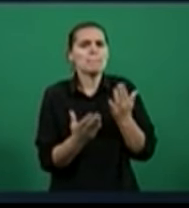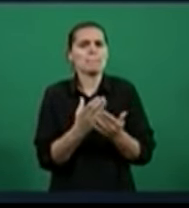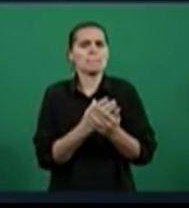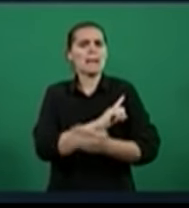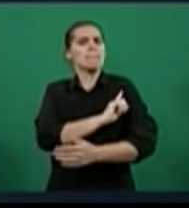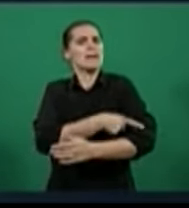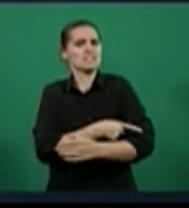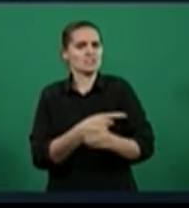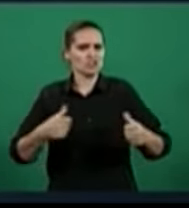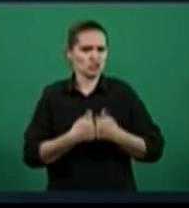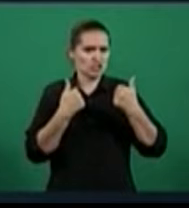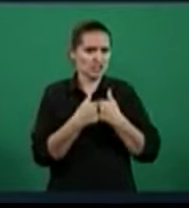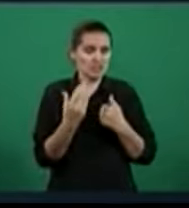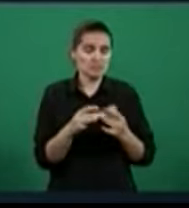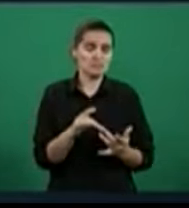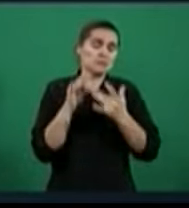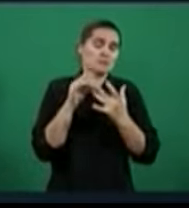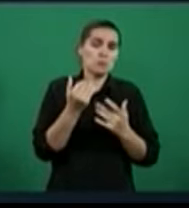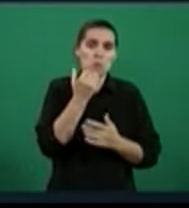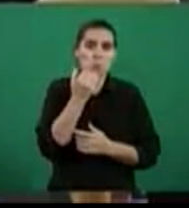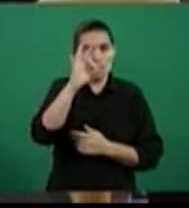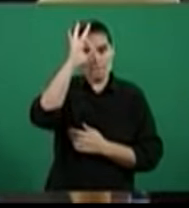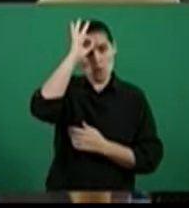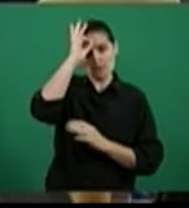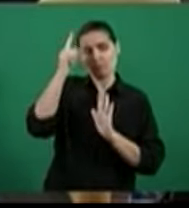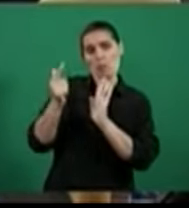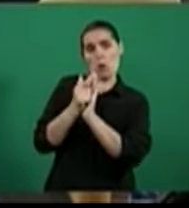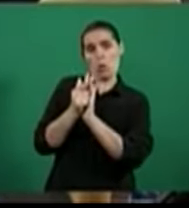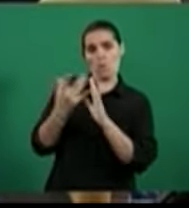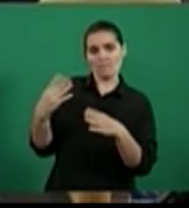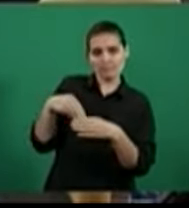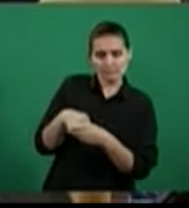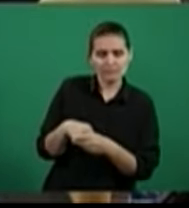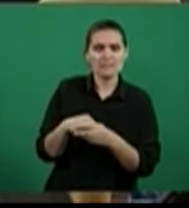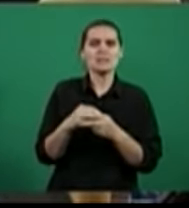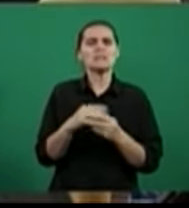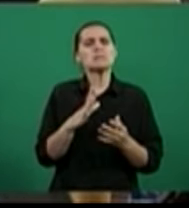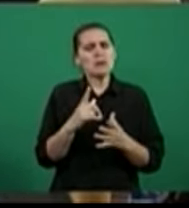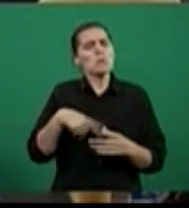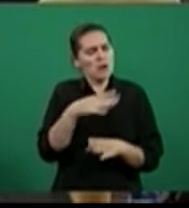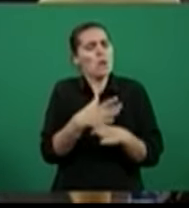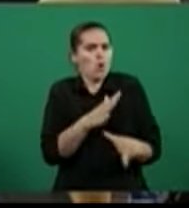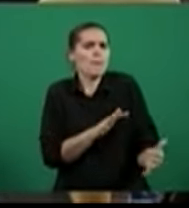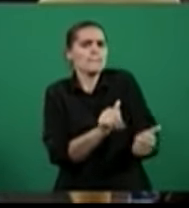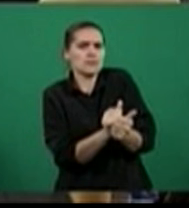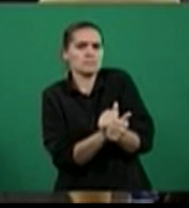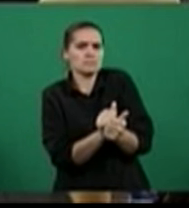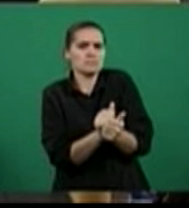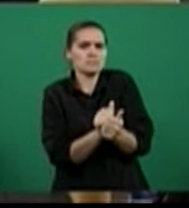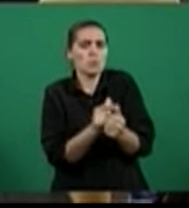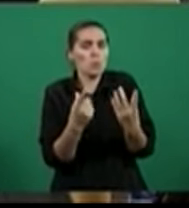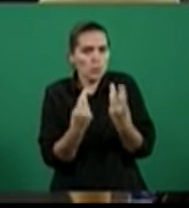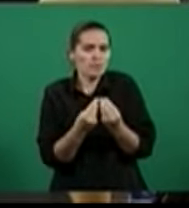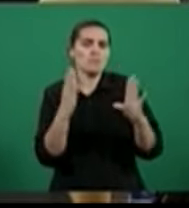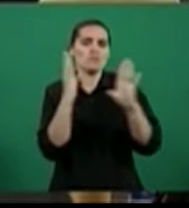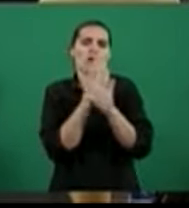challenges in law enforcement and some on the prosecution side, but we are working in partnership with the private sector.